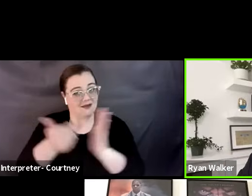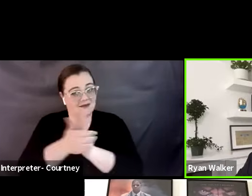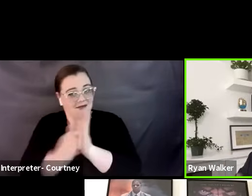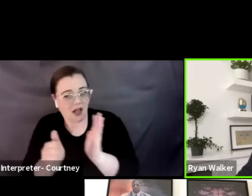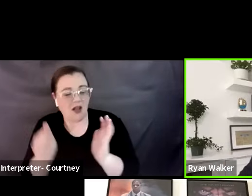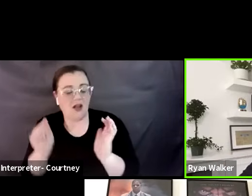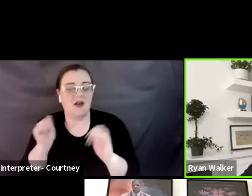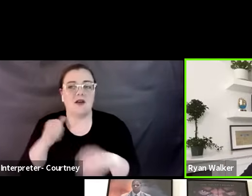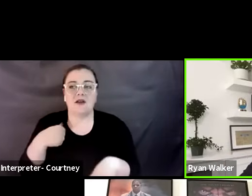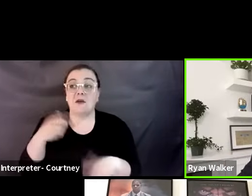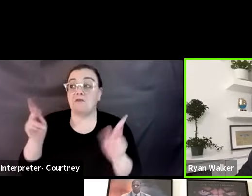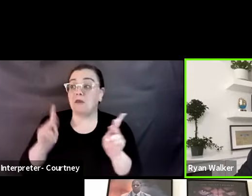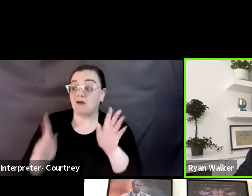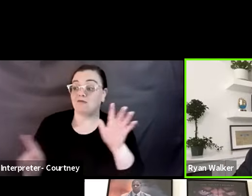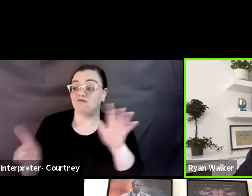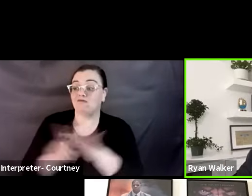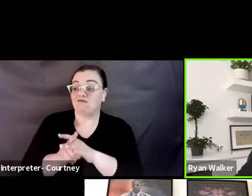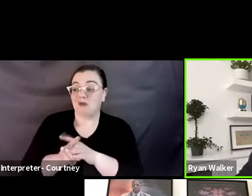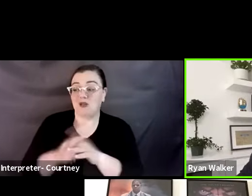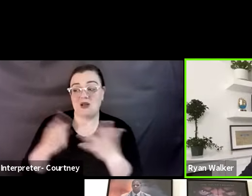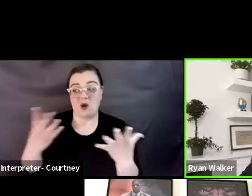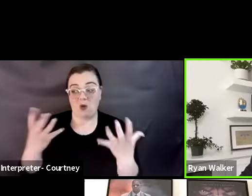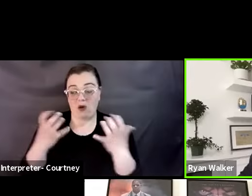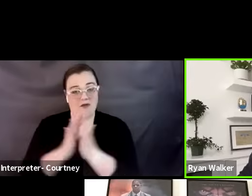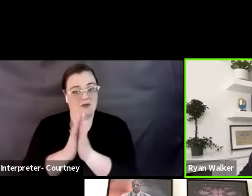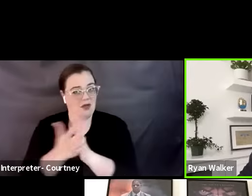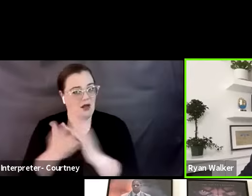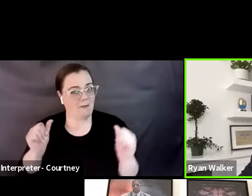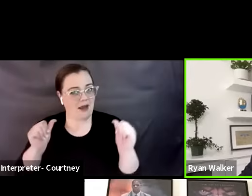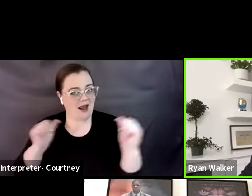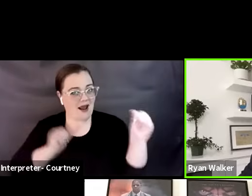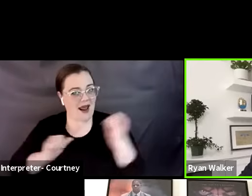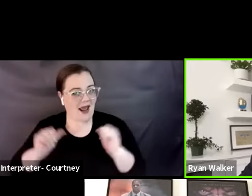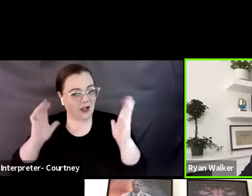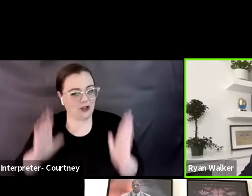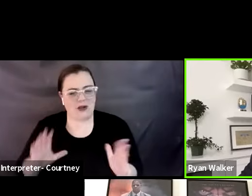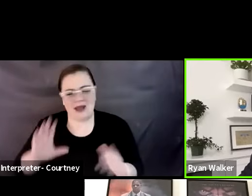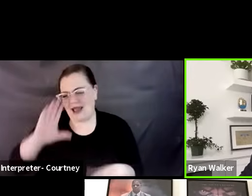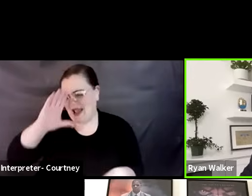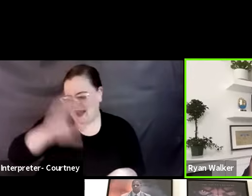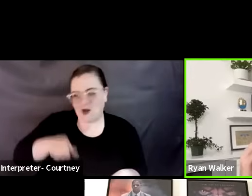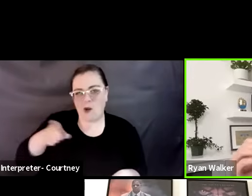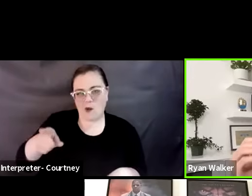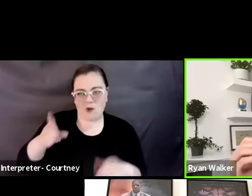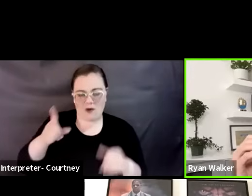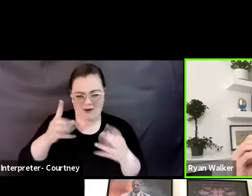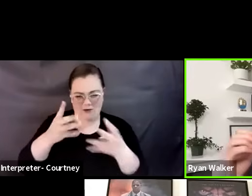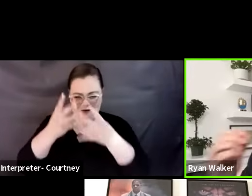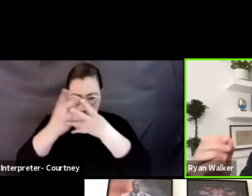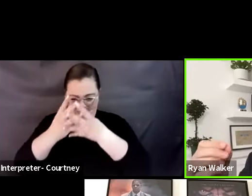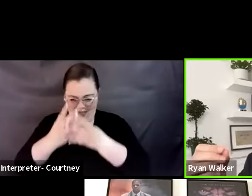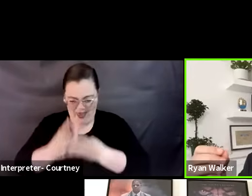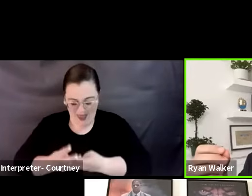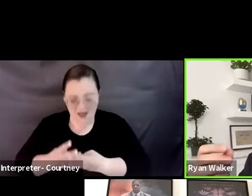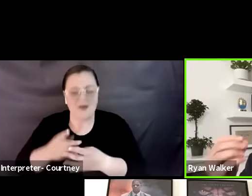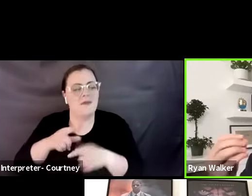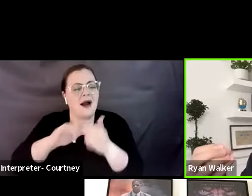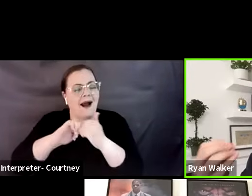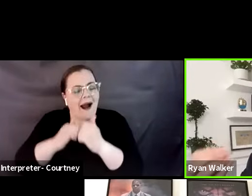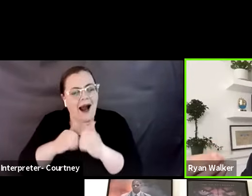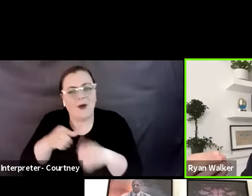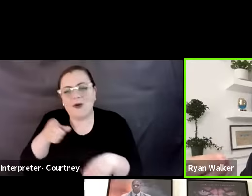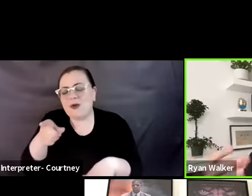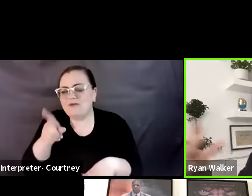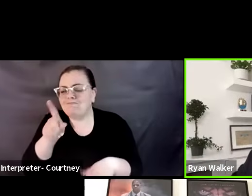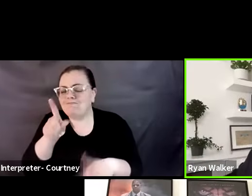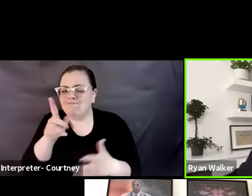wanting to be an actor, I know there's a rigorous vetting process on the talent side, but what are you really looking for with someone who's so